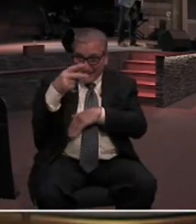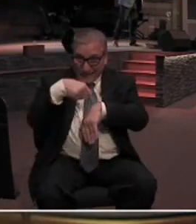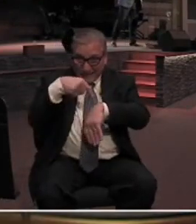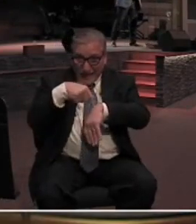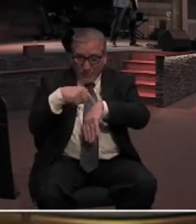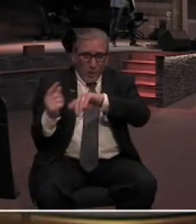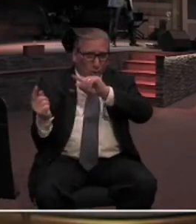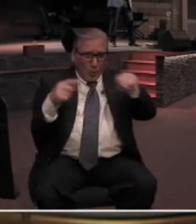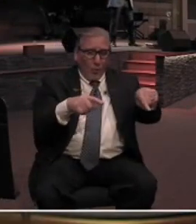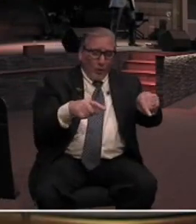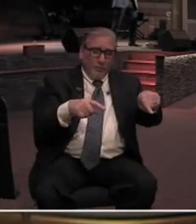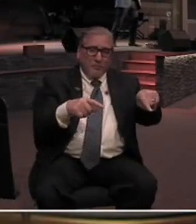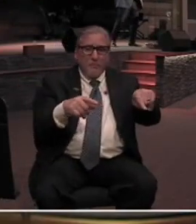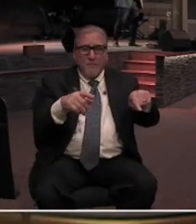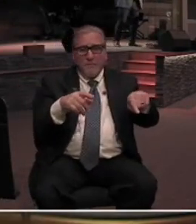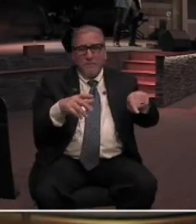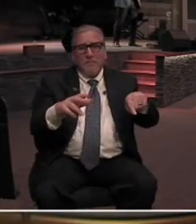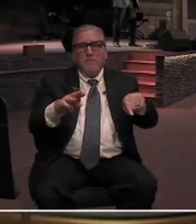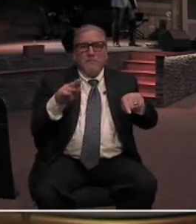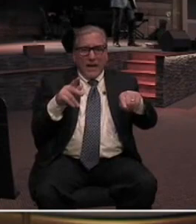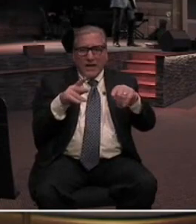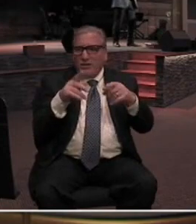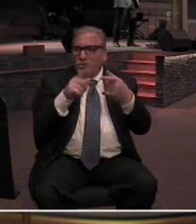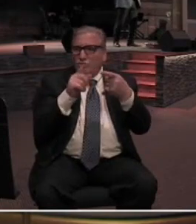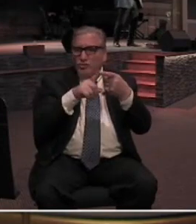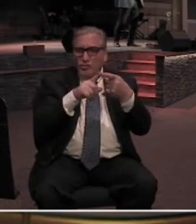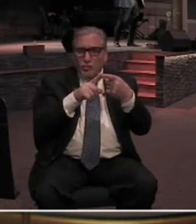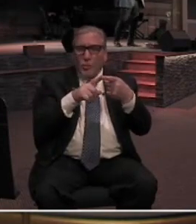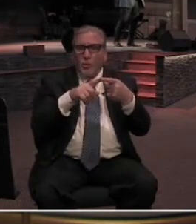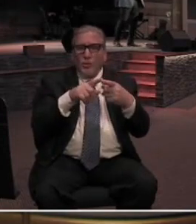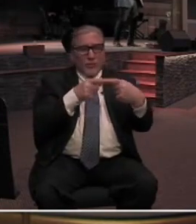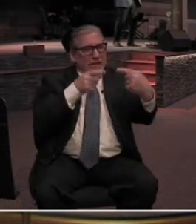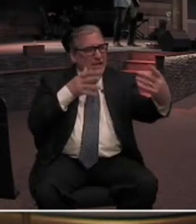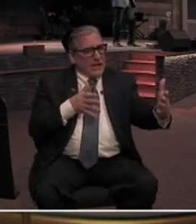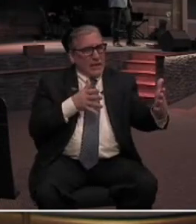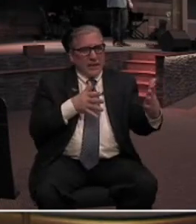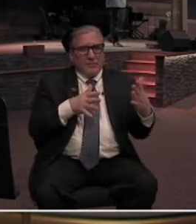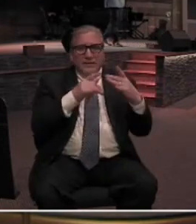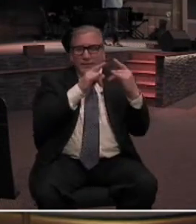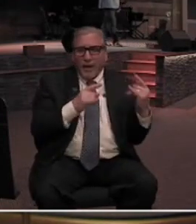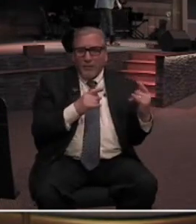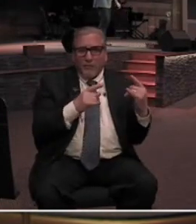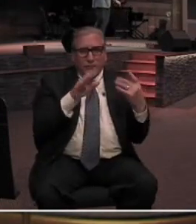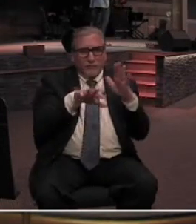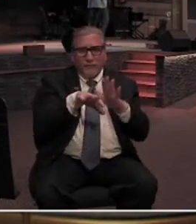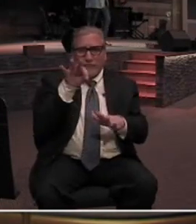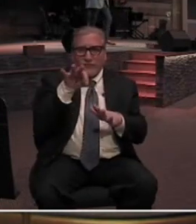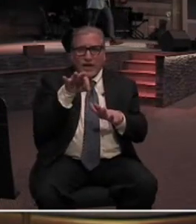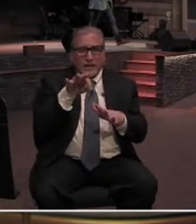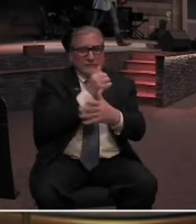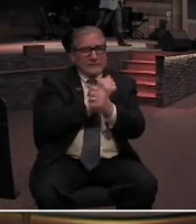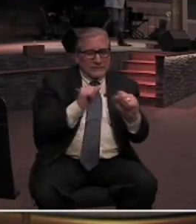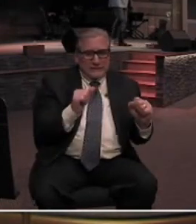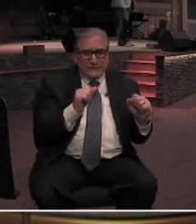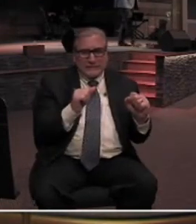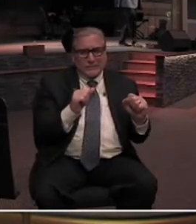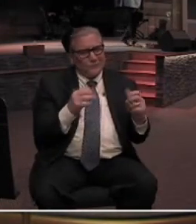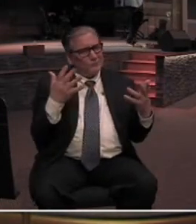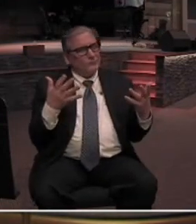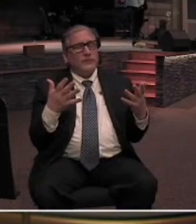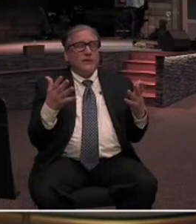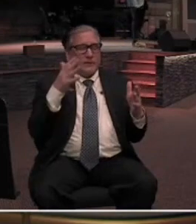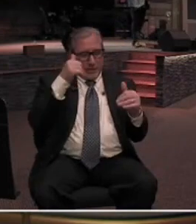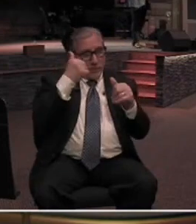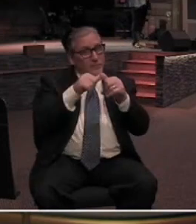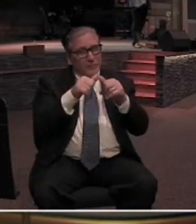Going back to the enemy's camp to try to find some relief. Okay, rabbit trail, but remember